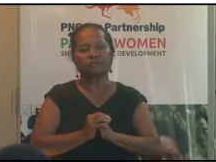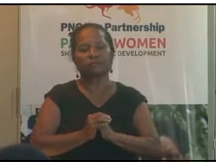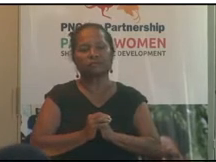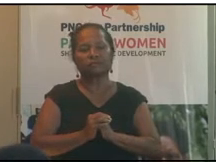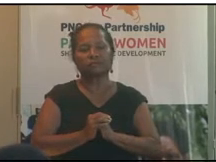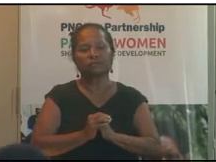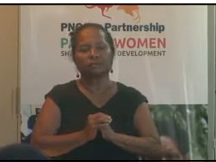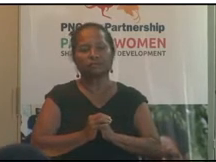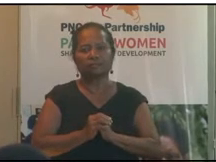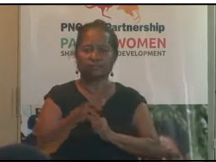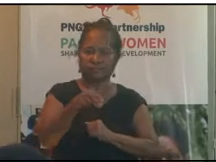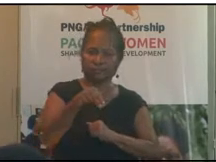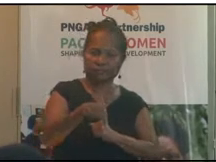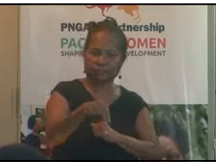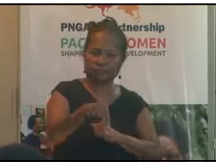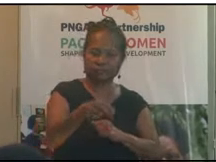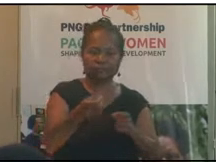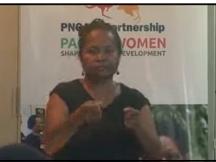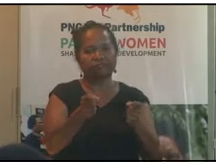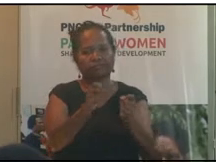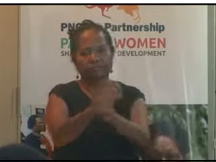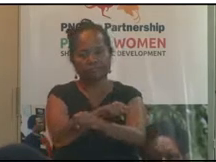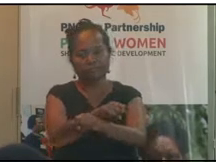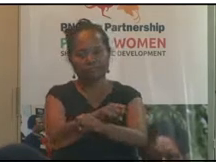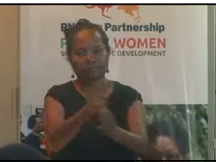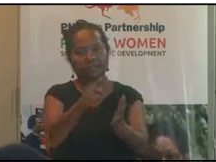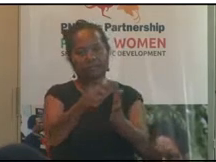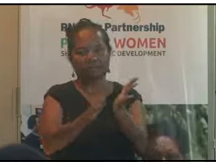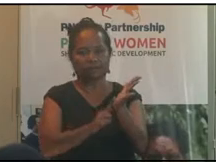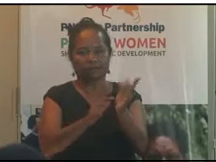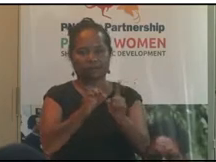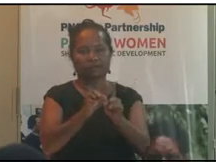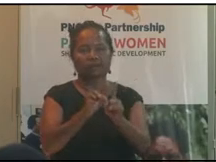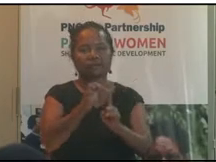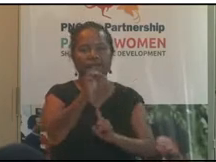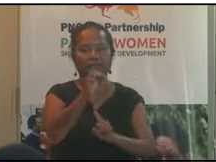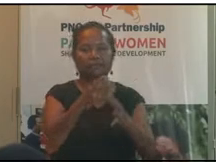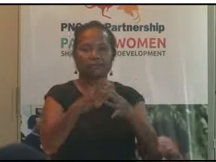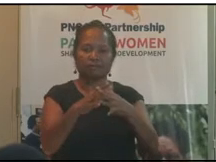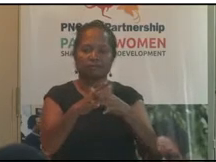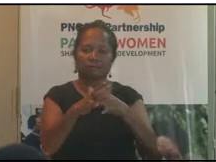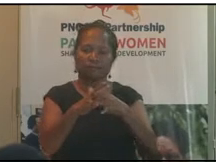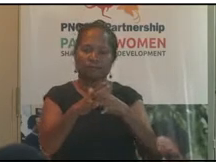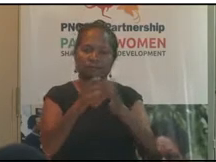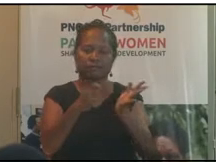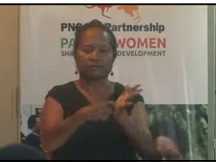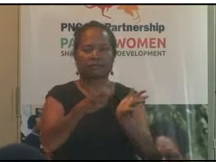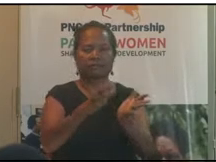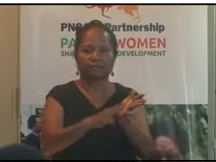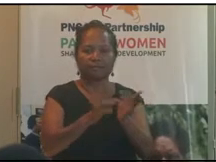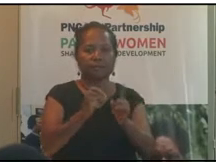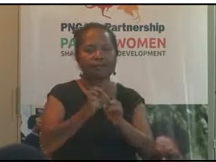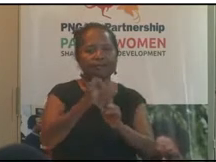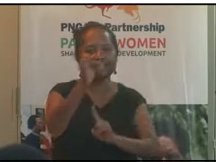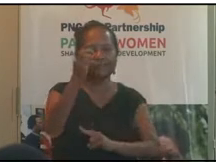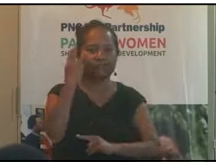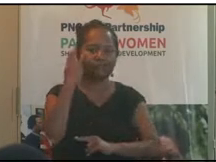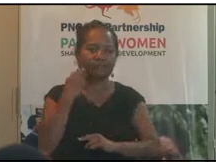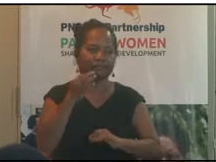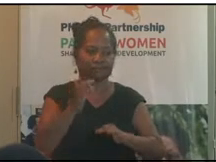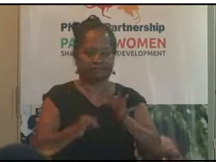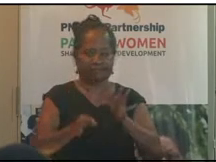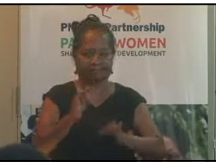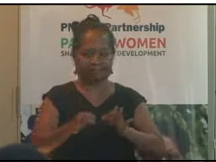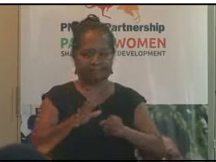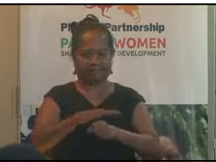focusing on the need to reform laws and policies. WRAM's focus areas are promoting women in decision-making and